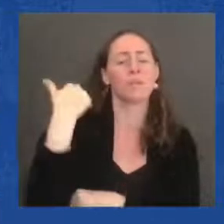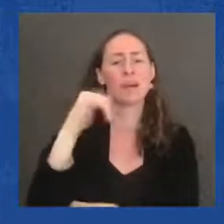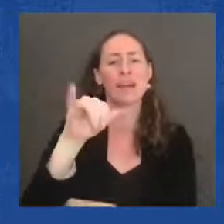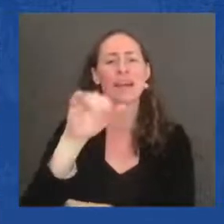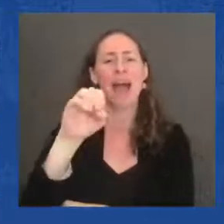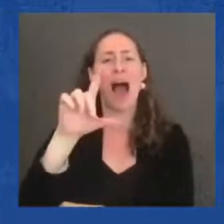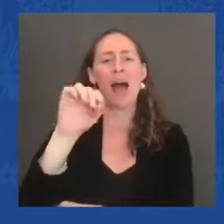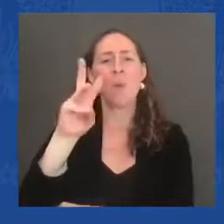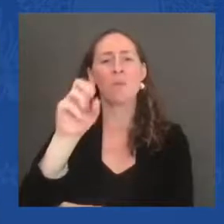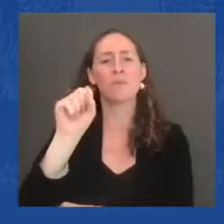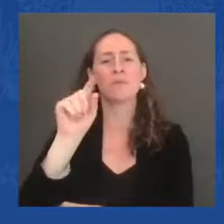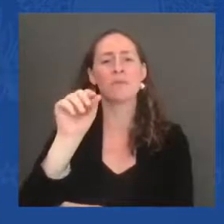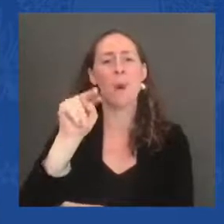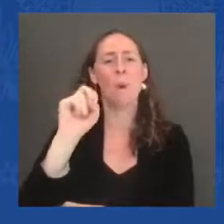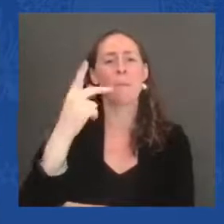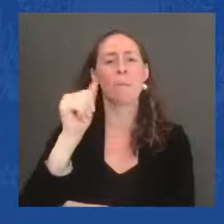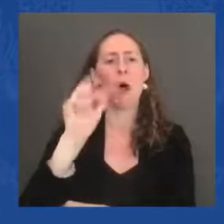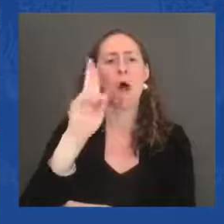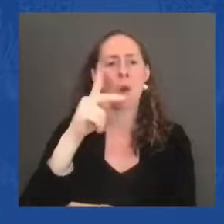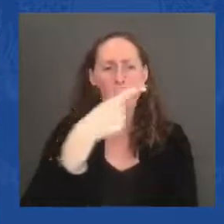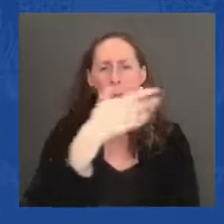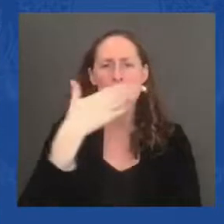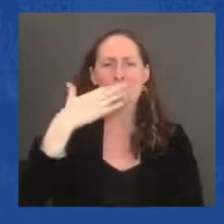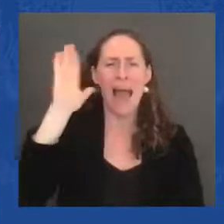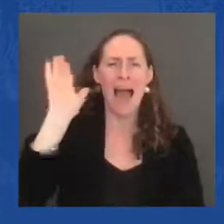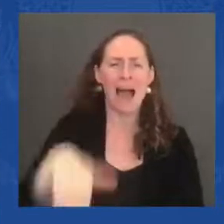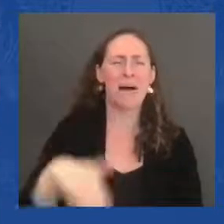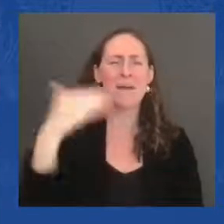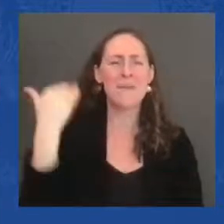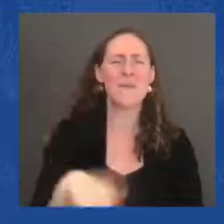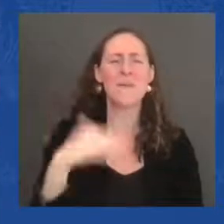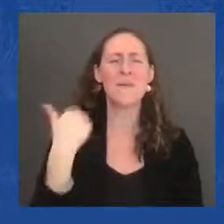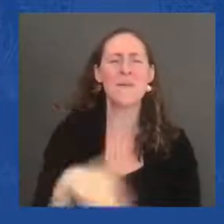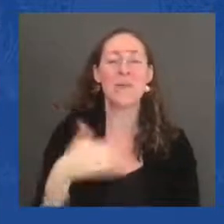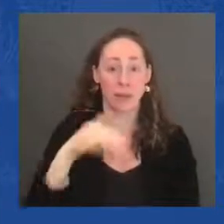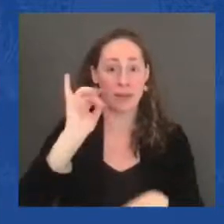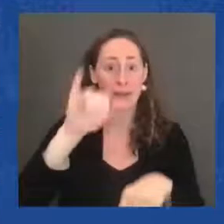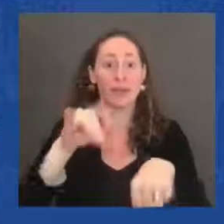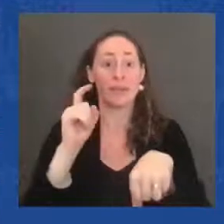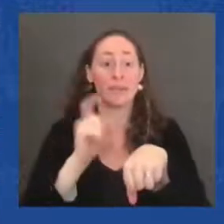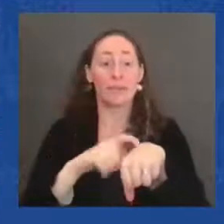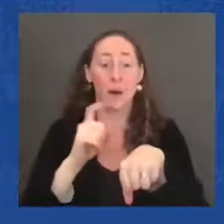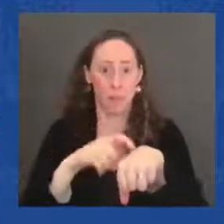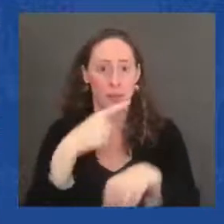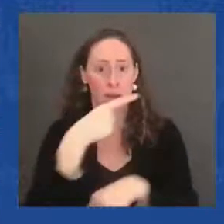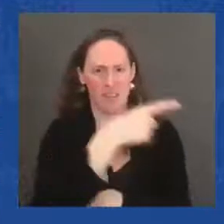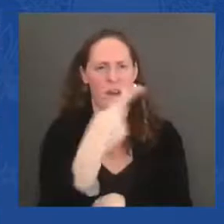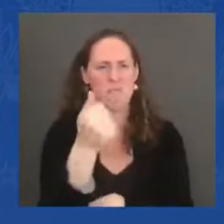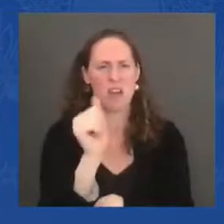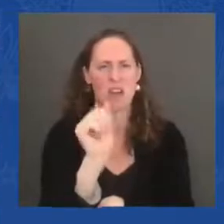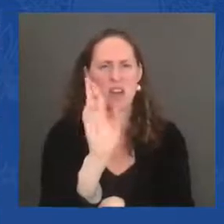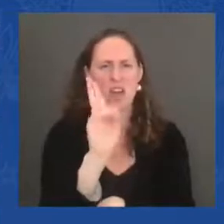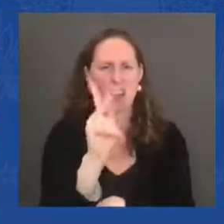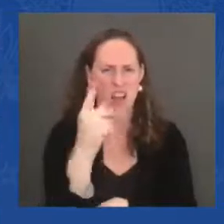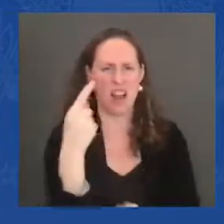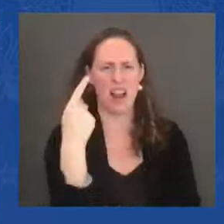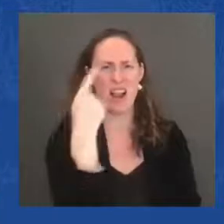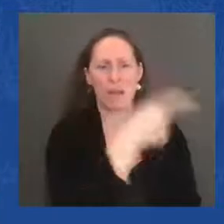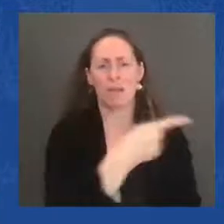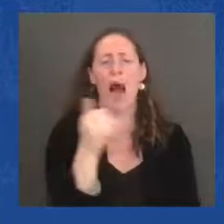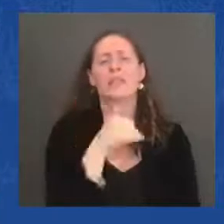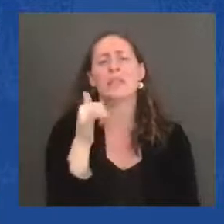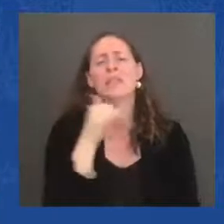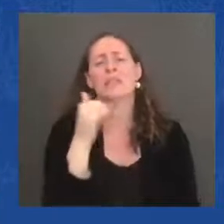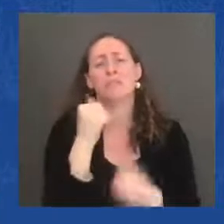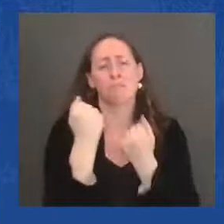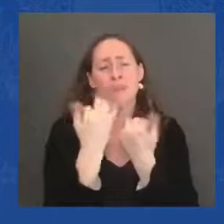about 800,000 acres in the park, and this year the Dixie Fire, as you know, is approaching about 1 million acres itself. California is setting records for the largest fires